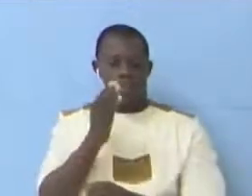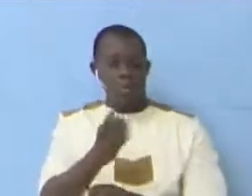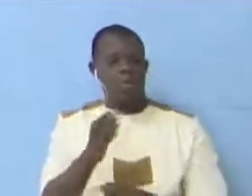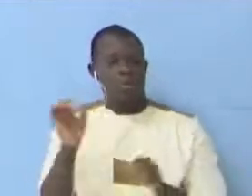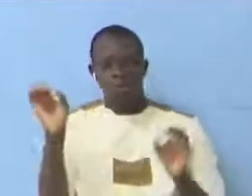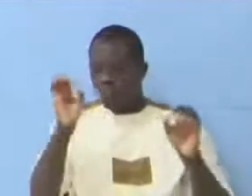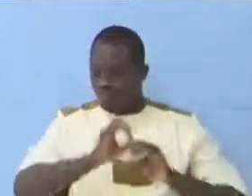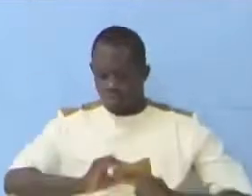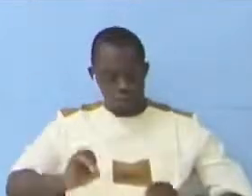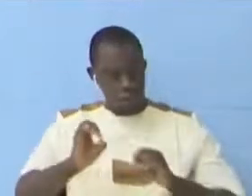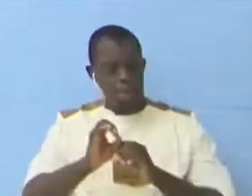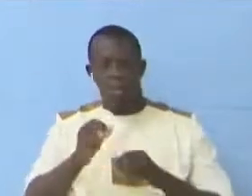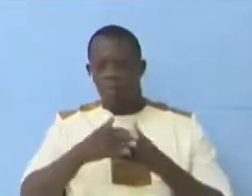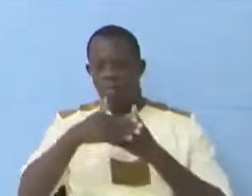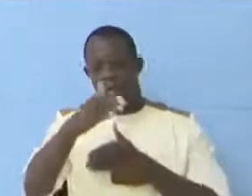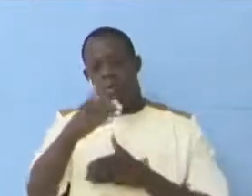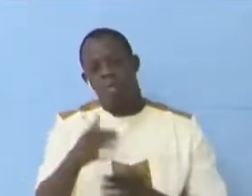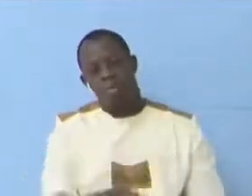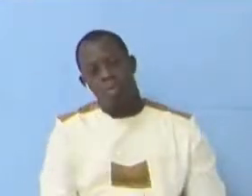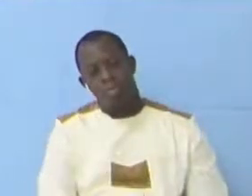Nothing more.